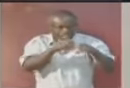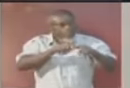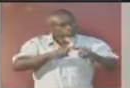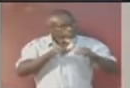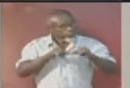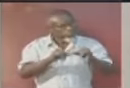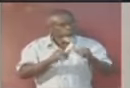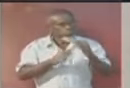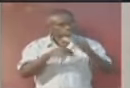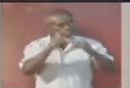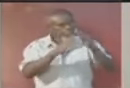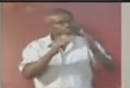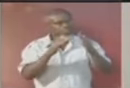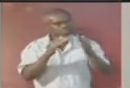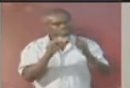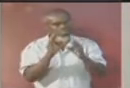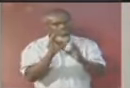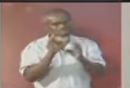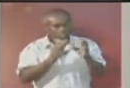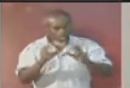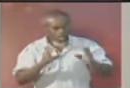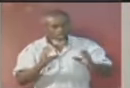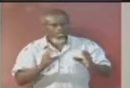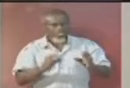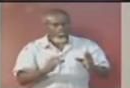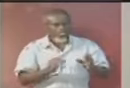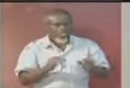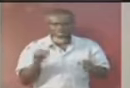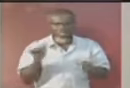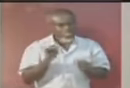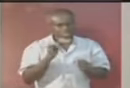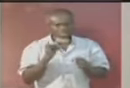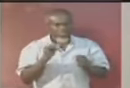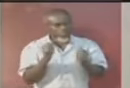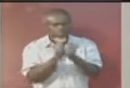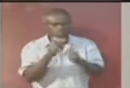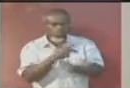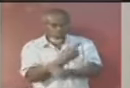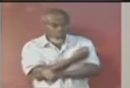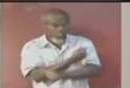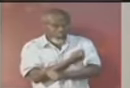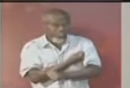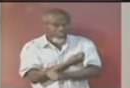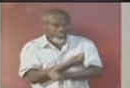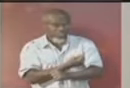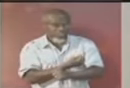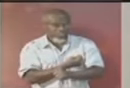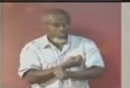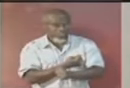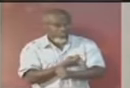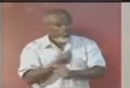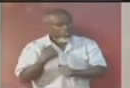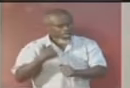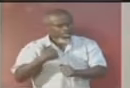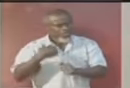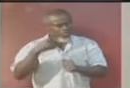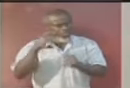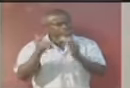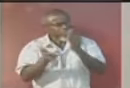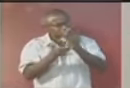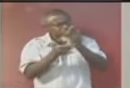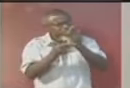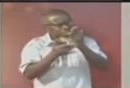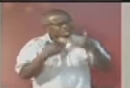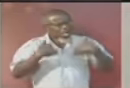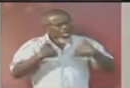car. And platforms like the messenger RNA vaccines, like the viral vector vaccines, have been used for a while. For the viral